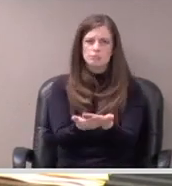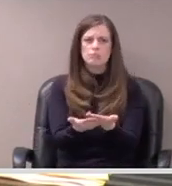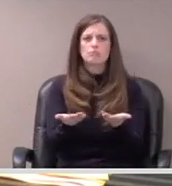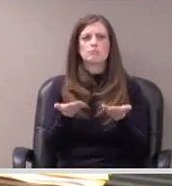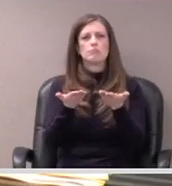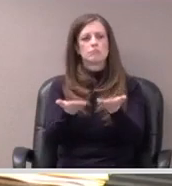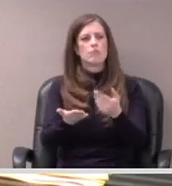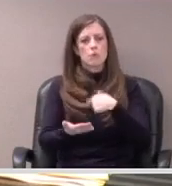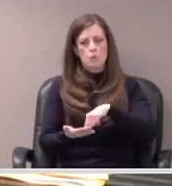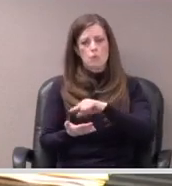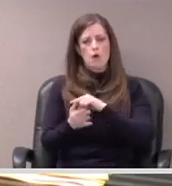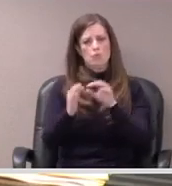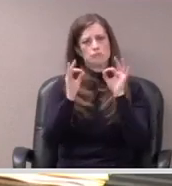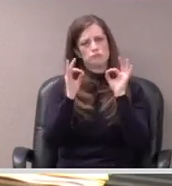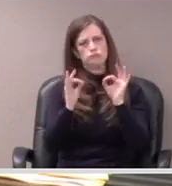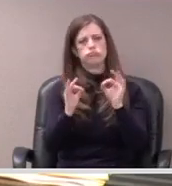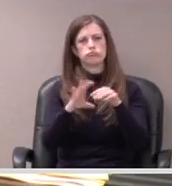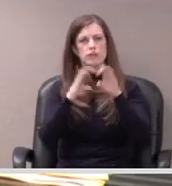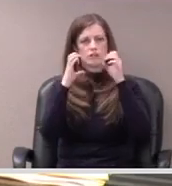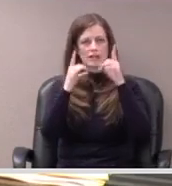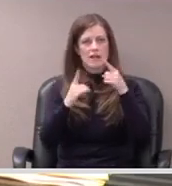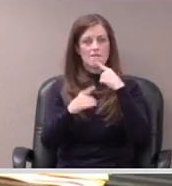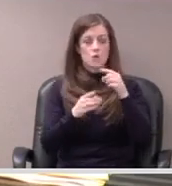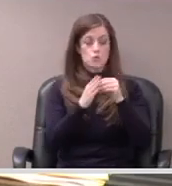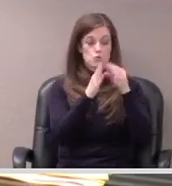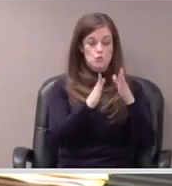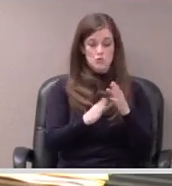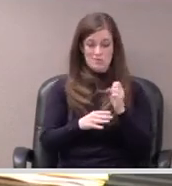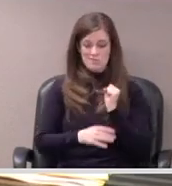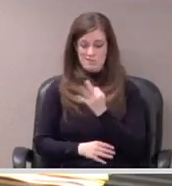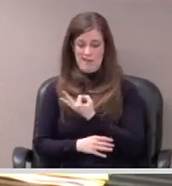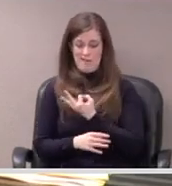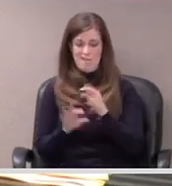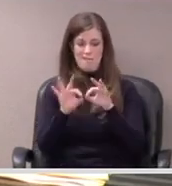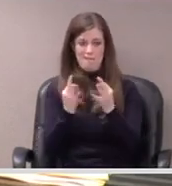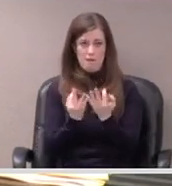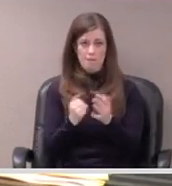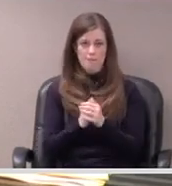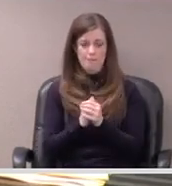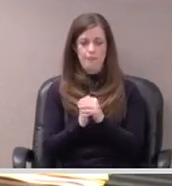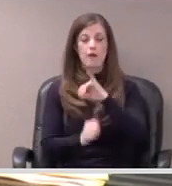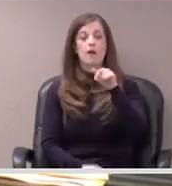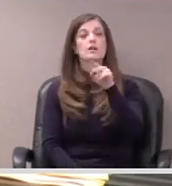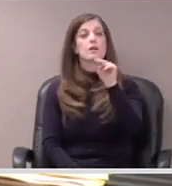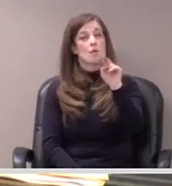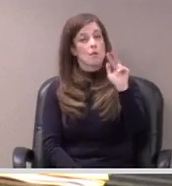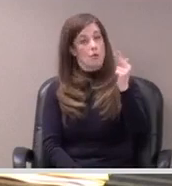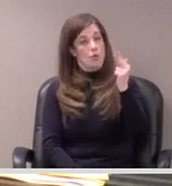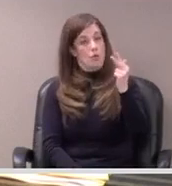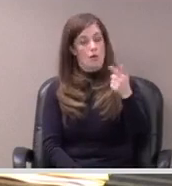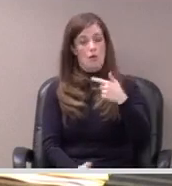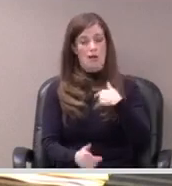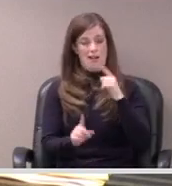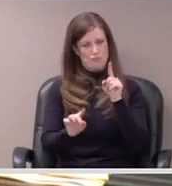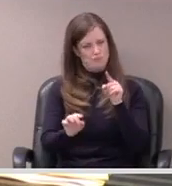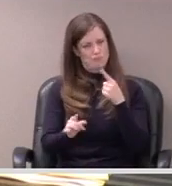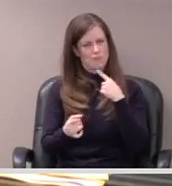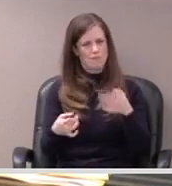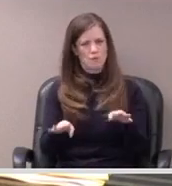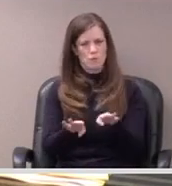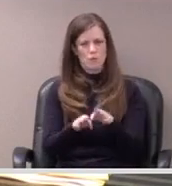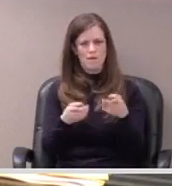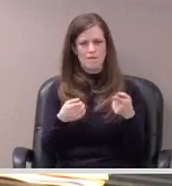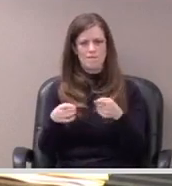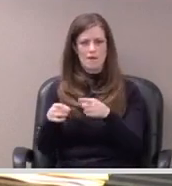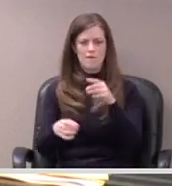compassion, and support for our students, staff, and families. On January 3rd, I attended the closing event for Hip Hop